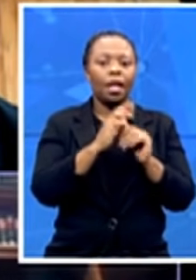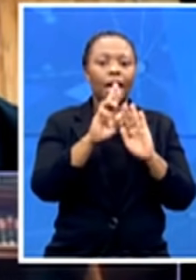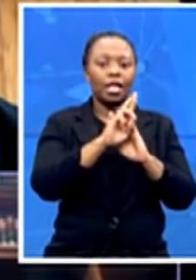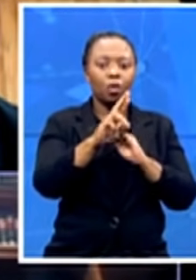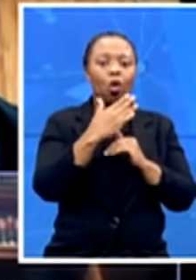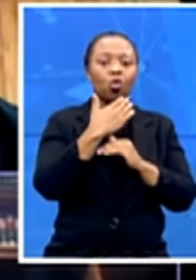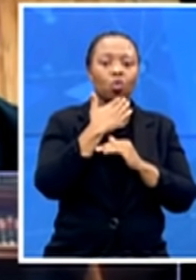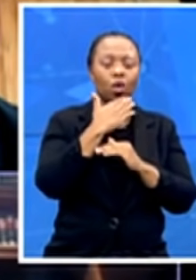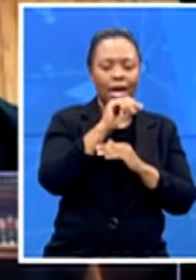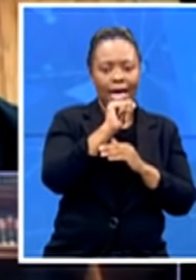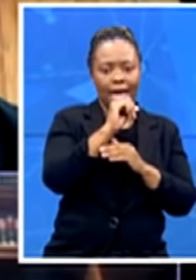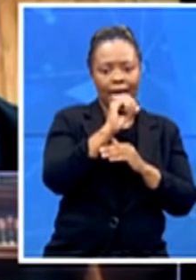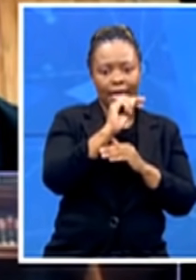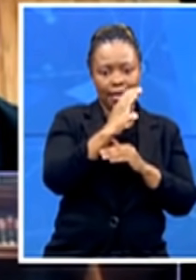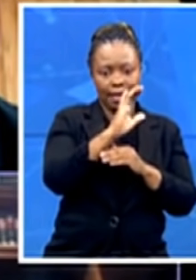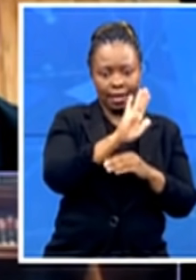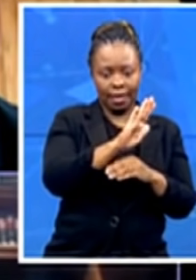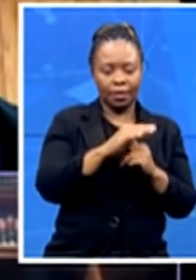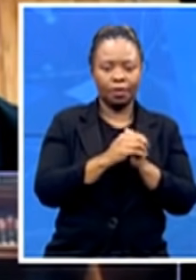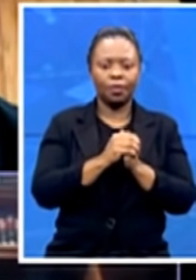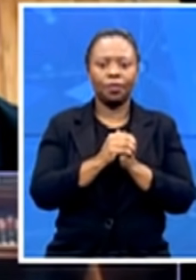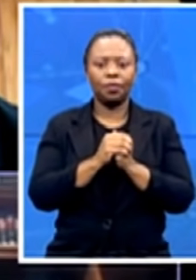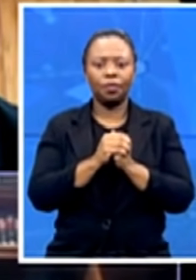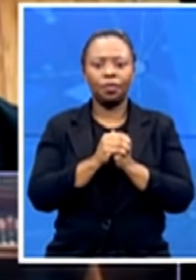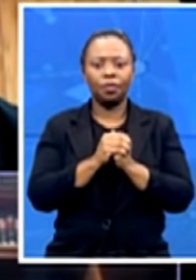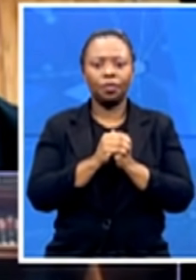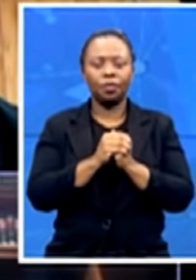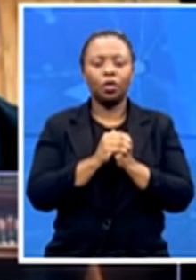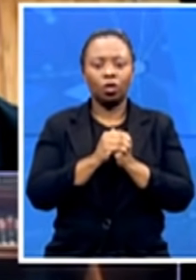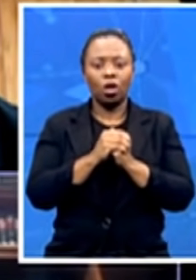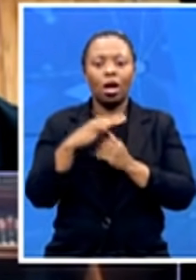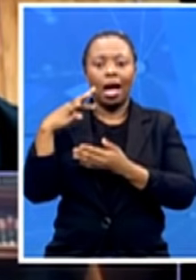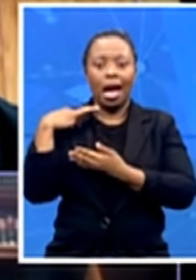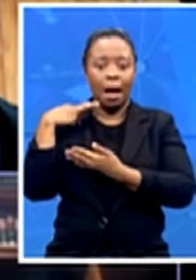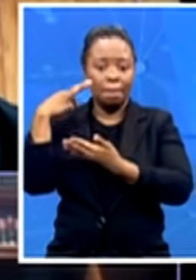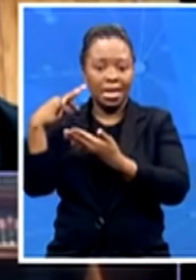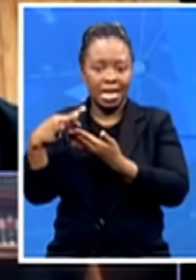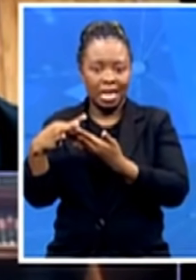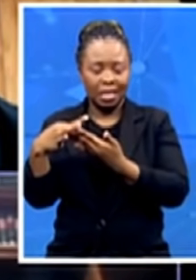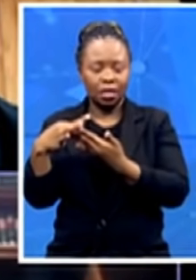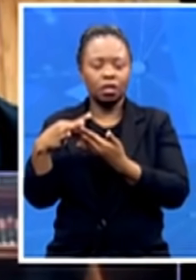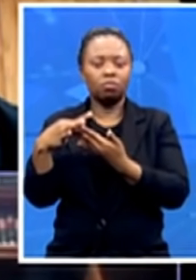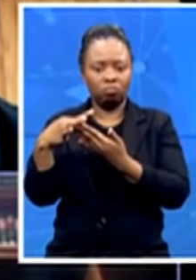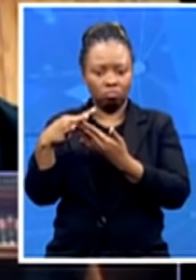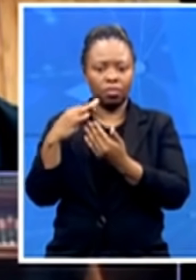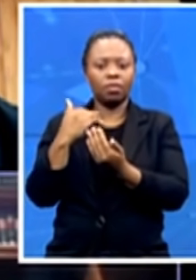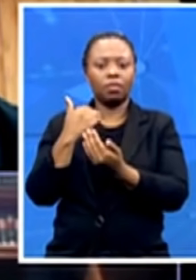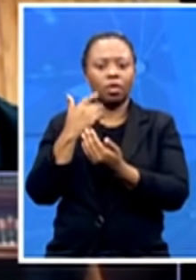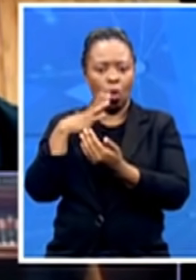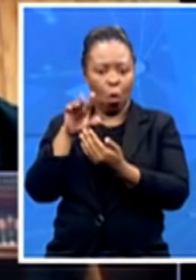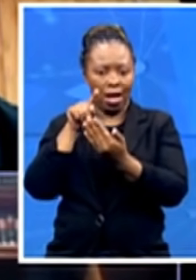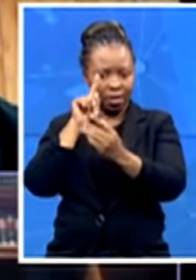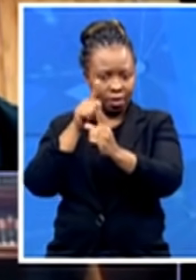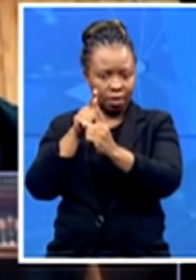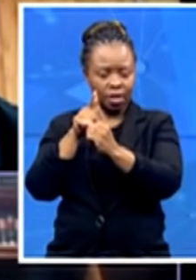that is being sought by the applicant is declaratory in nature, and the applicant seeks in substance the